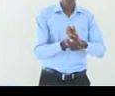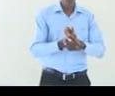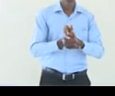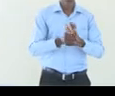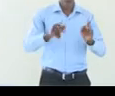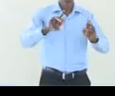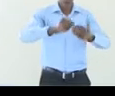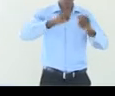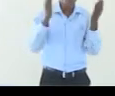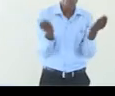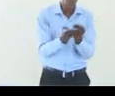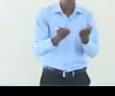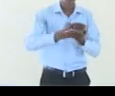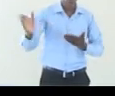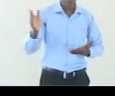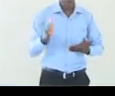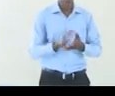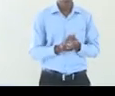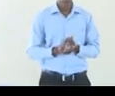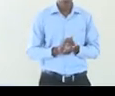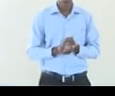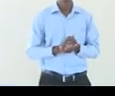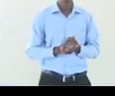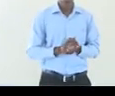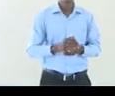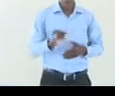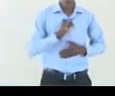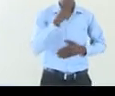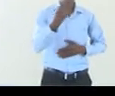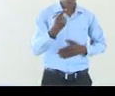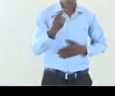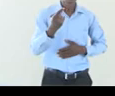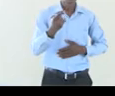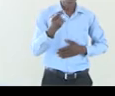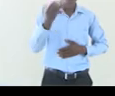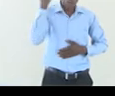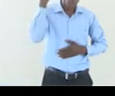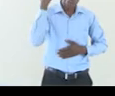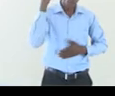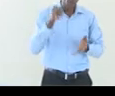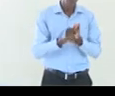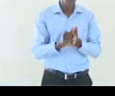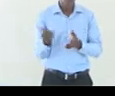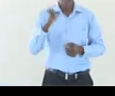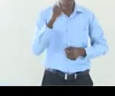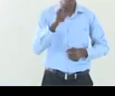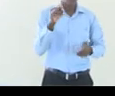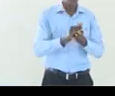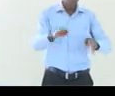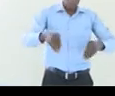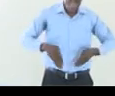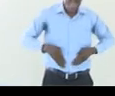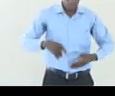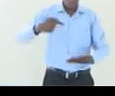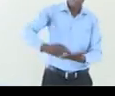in the spiritual life cannot be tied down to his clan or his tribe. If you are still so tied down to